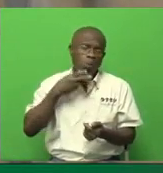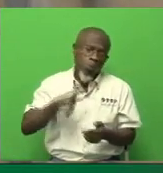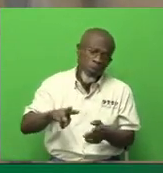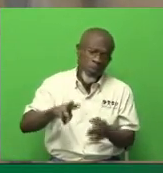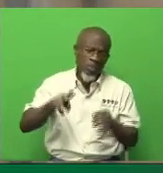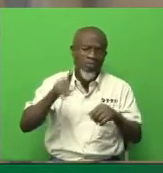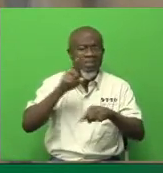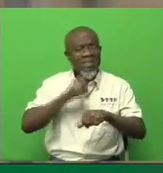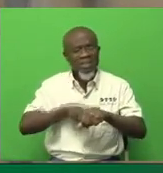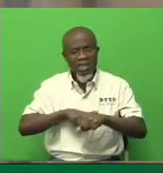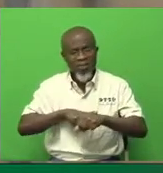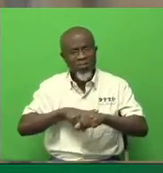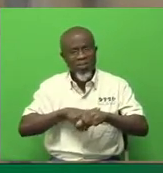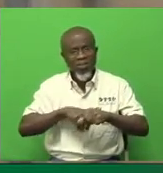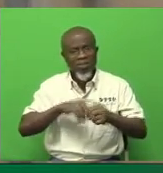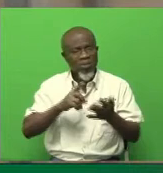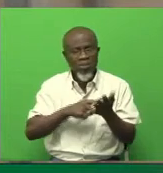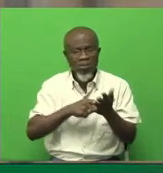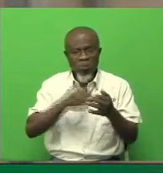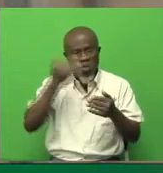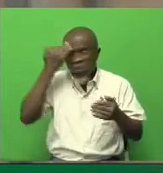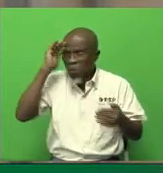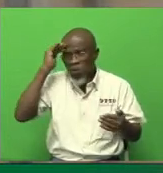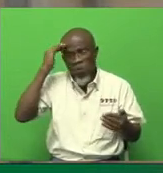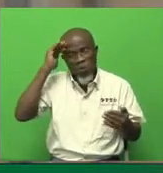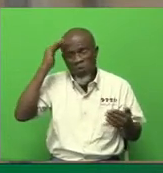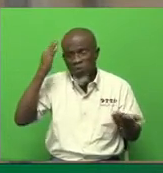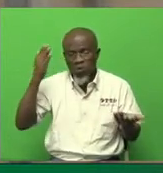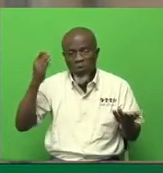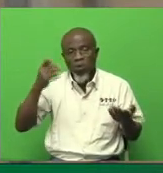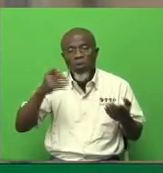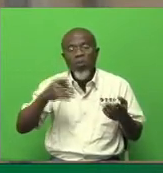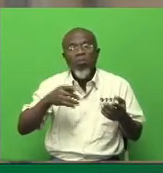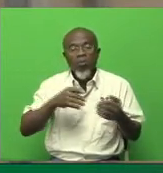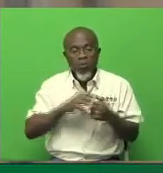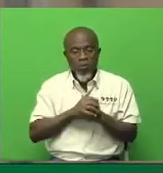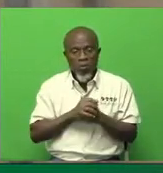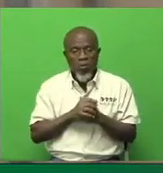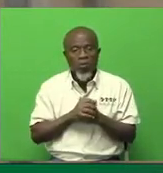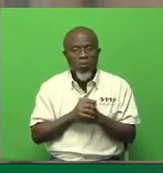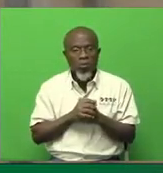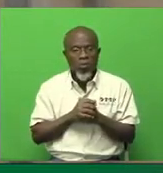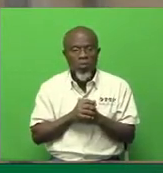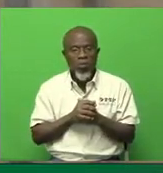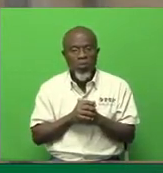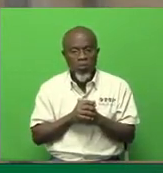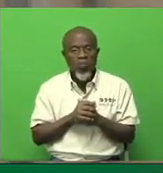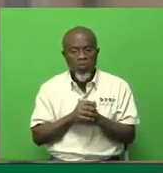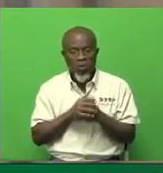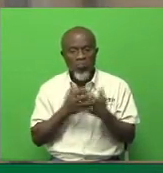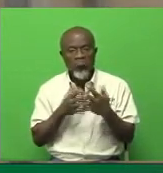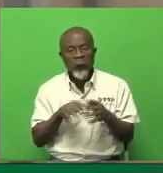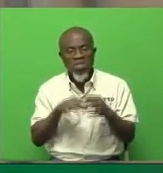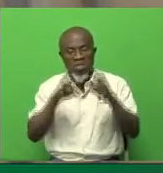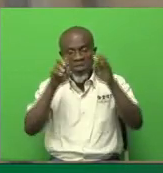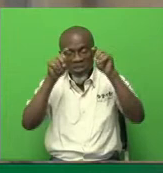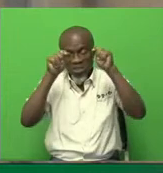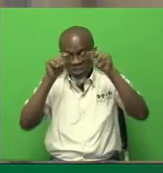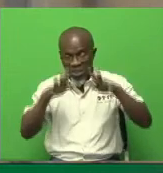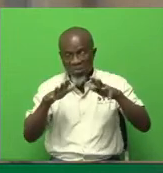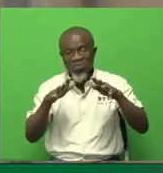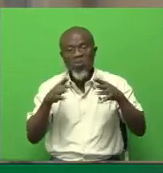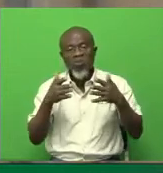the most uncertain times terminal examinations were physically conducted by the Ministry of Education